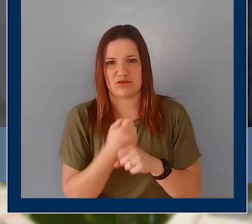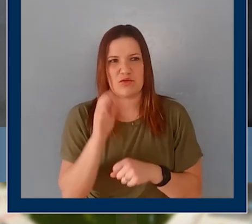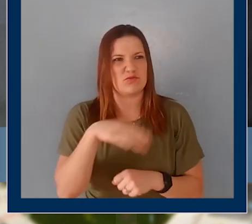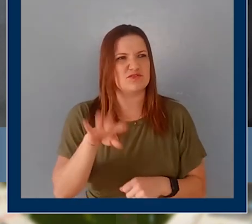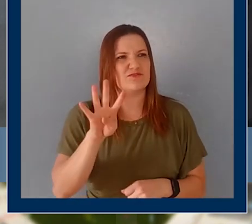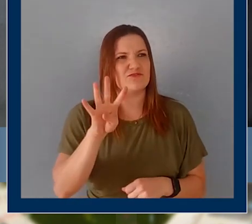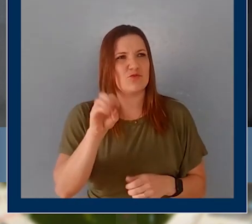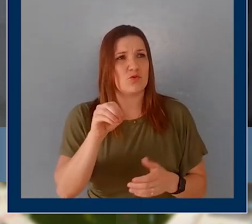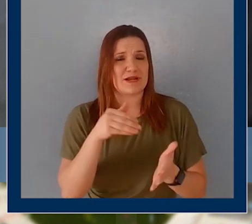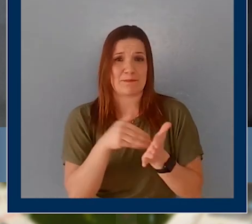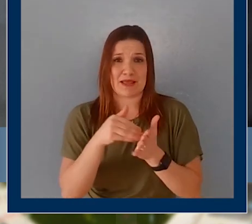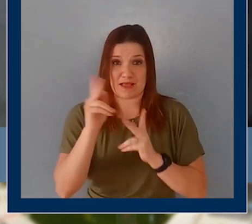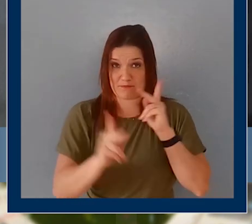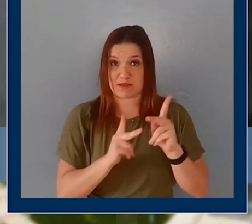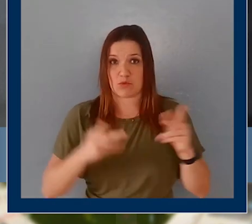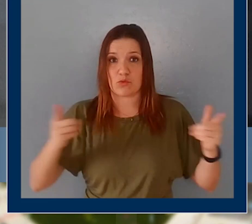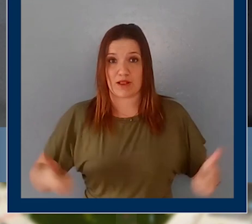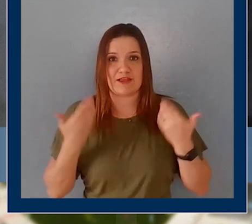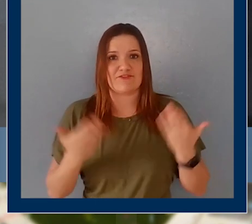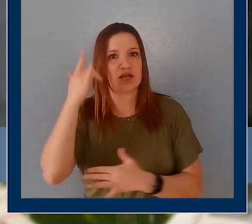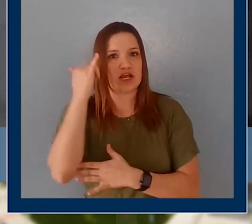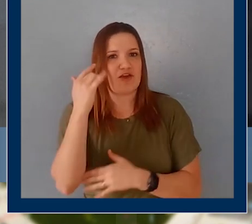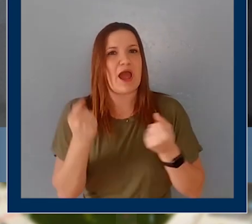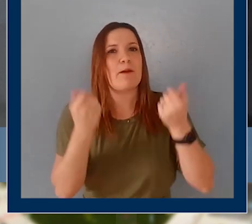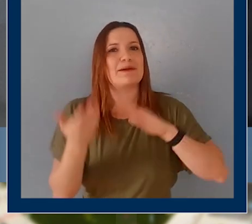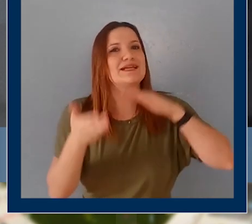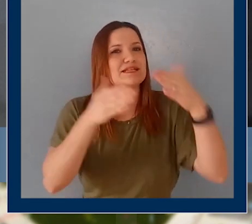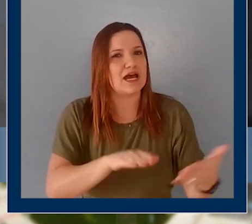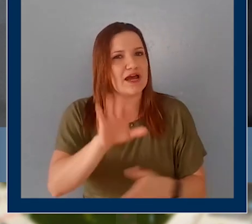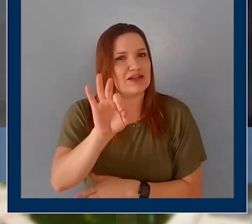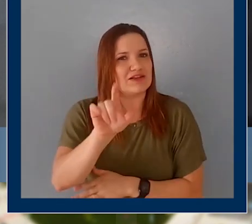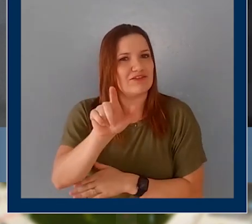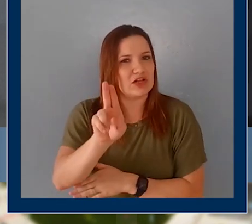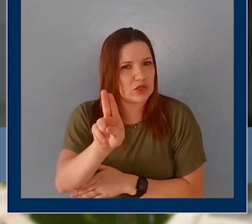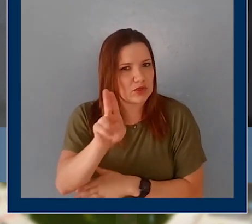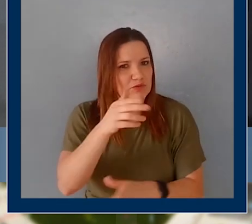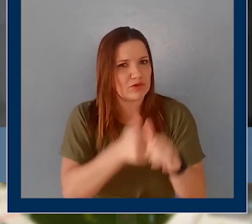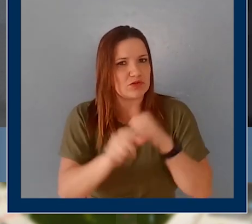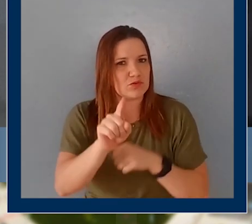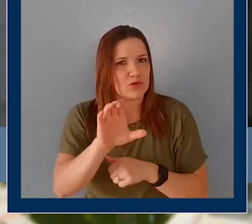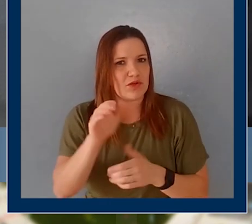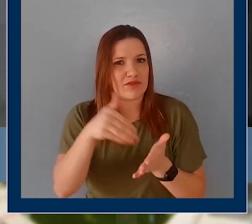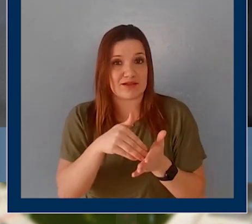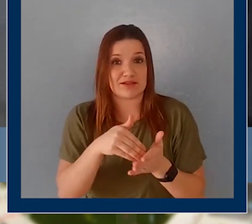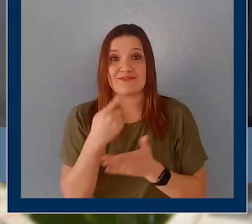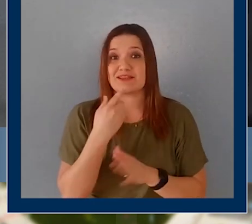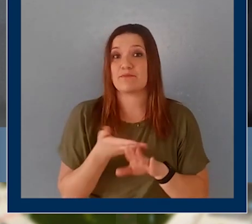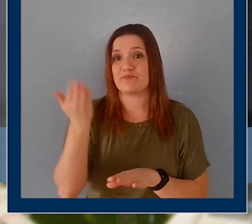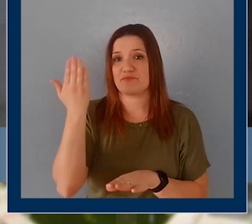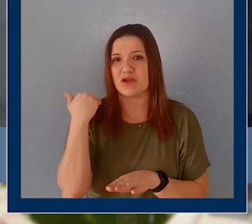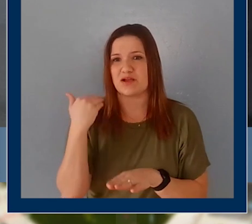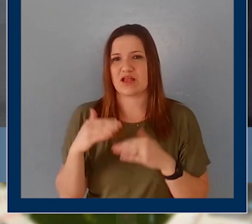over 78 deaths per 100,000 population. So that number has growing. Obviously, the